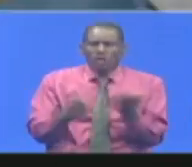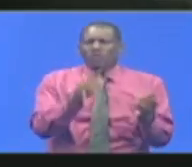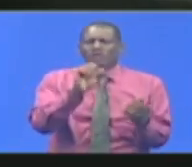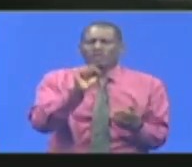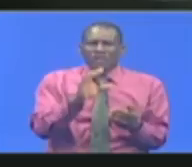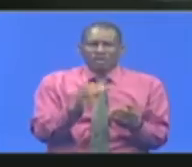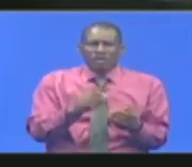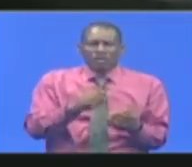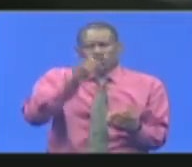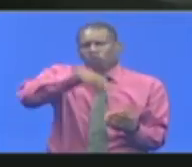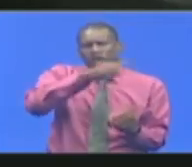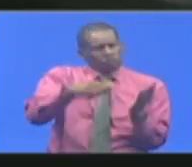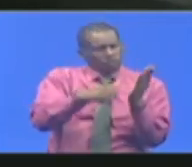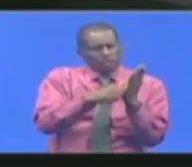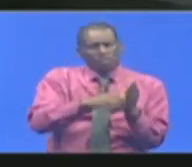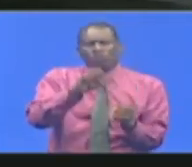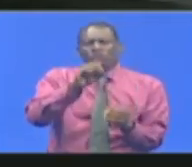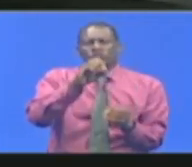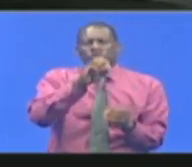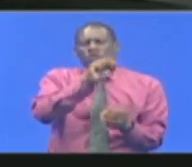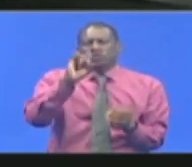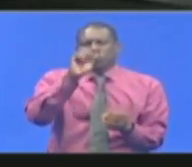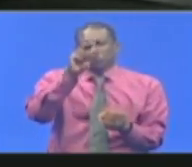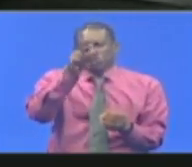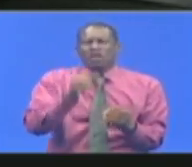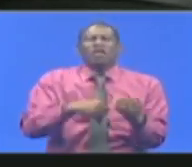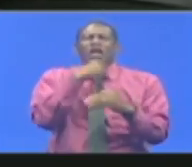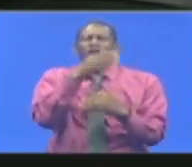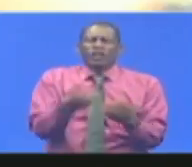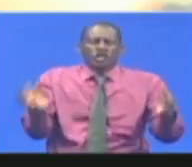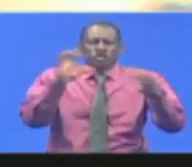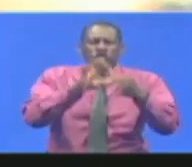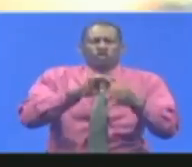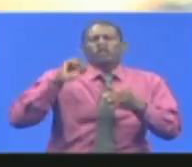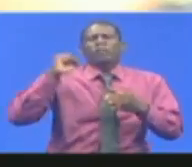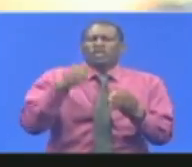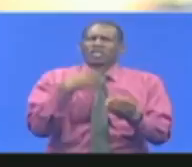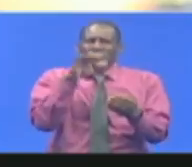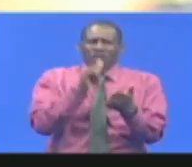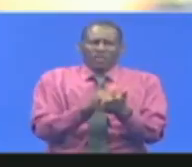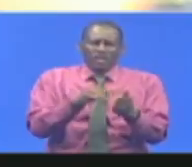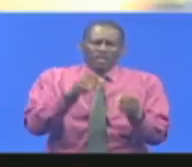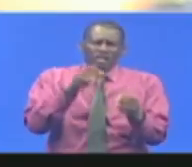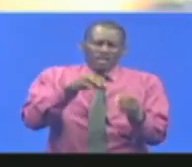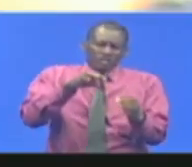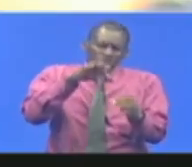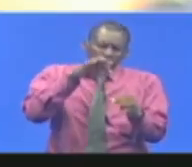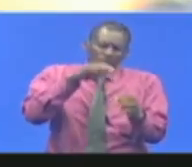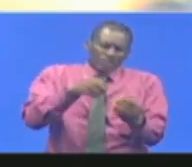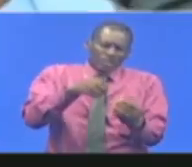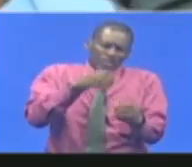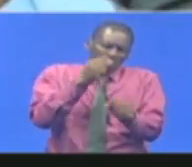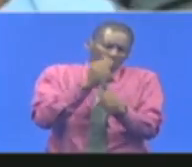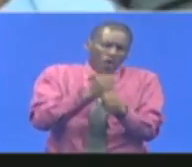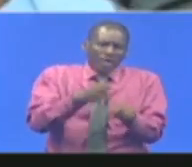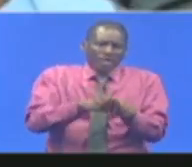to deregister Sossion following his entry into politics, arguing that his election as a union official rode